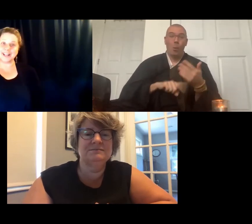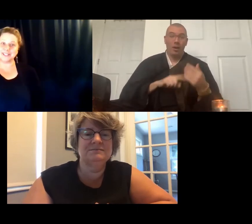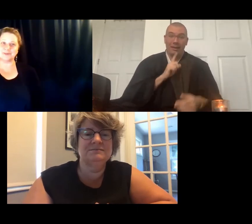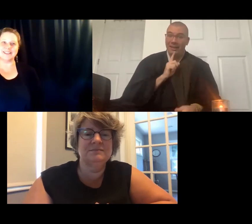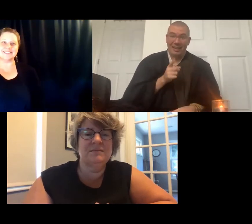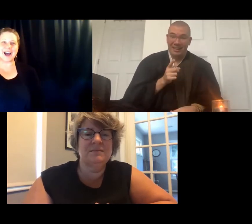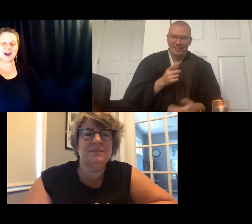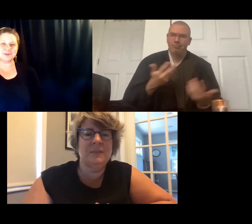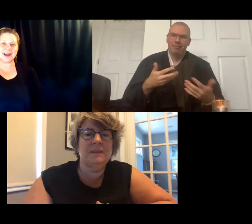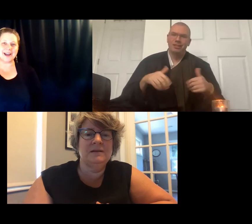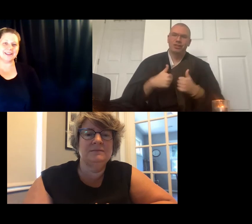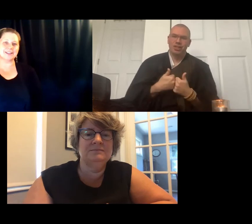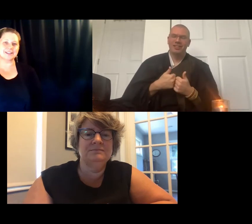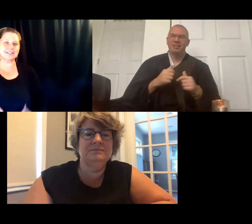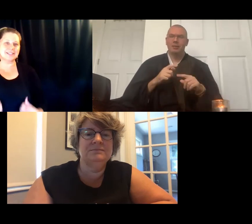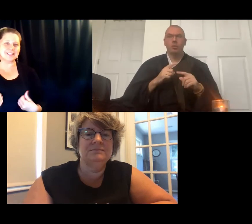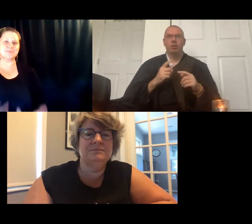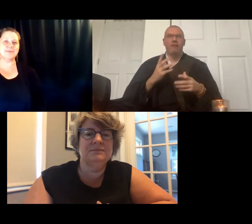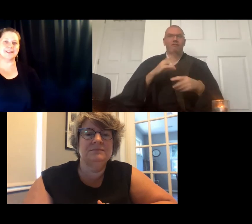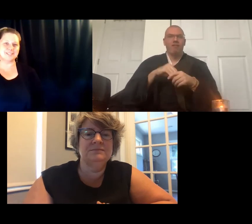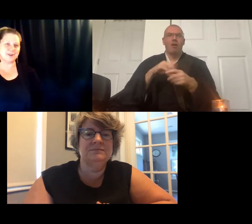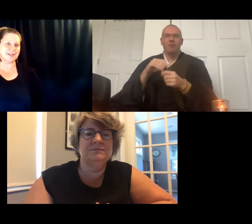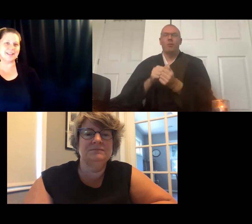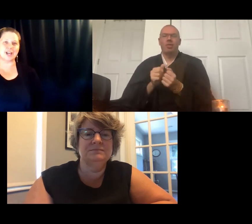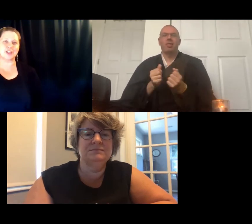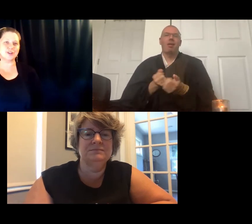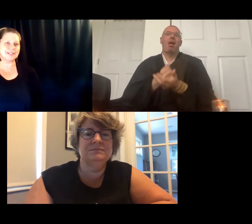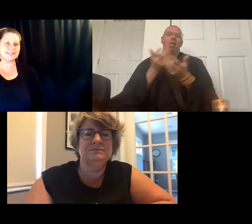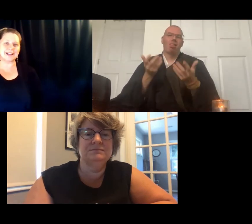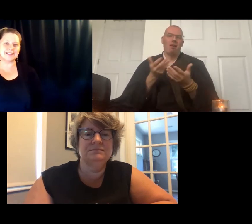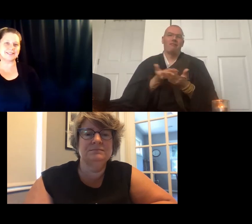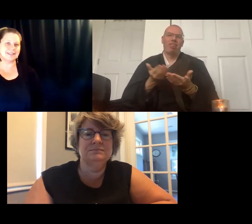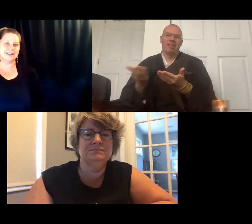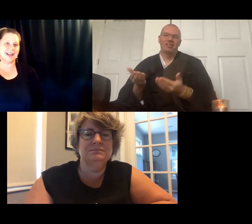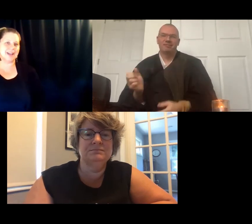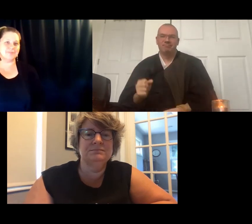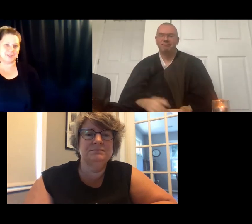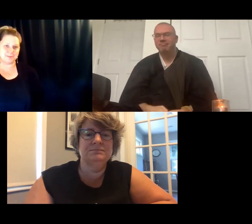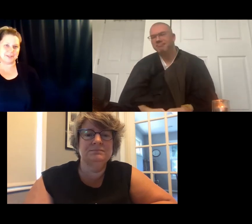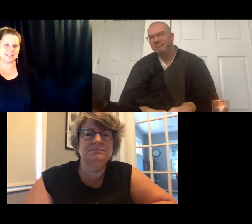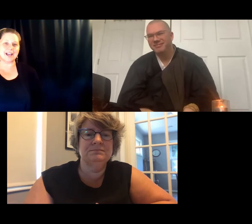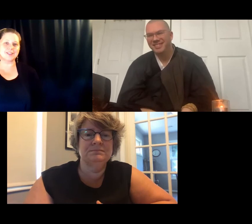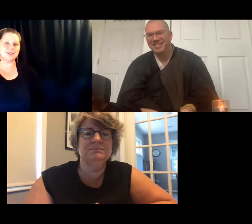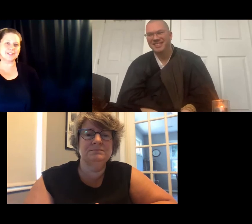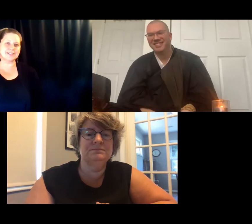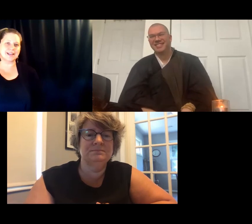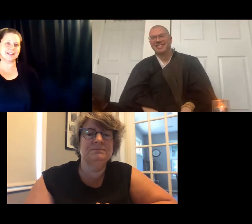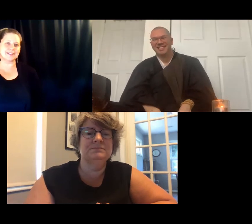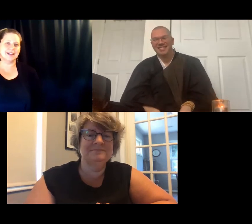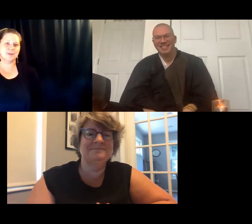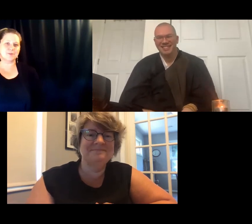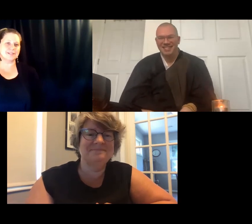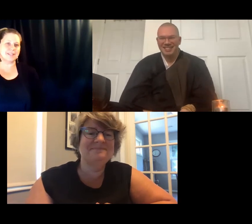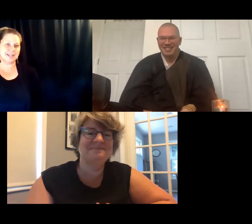my challenge was, how do I get this message out in like a 30-second elevator speech, a